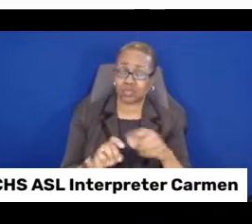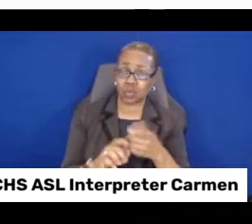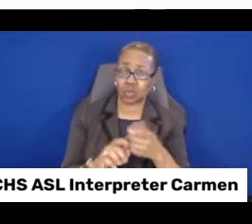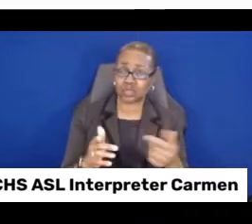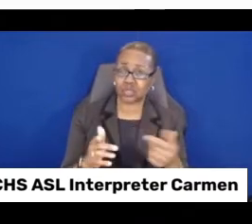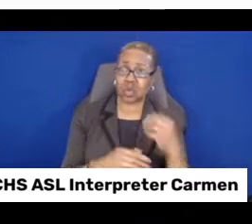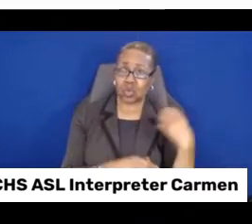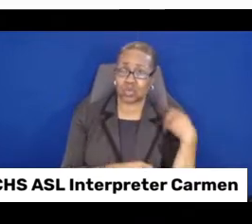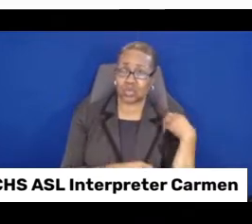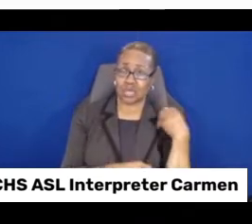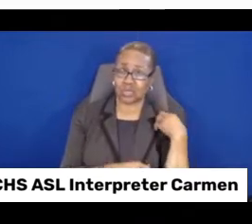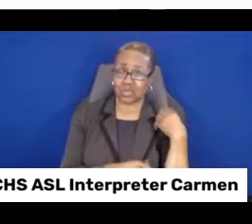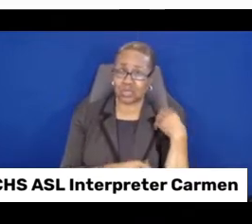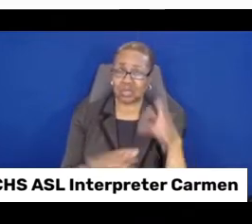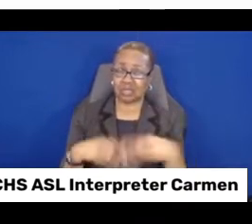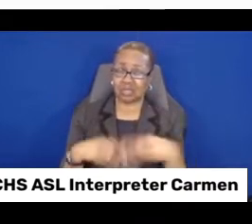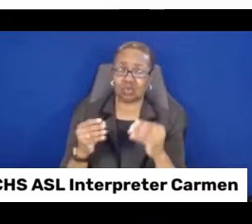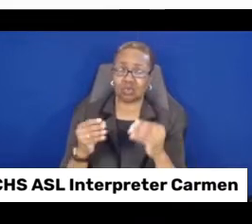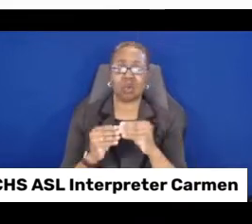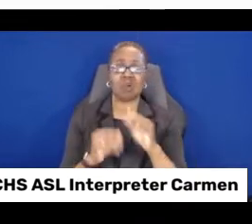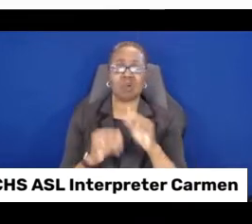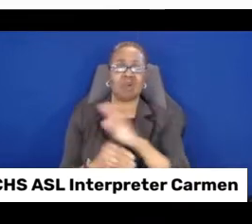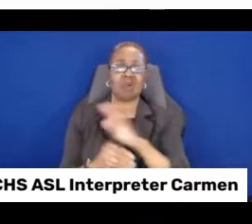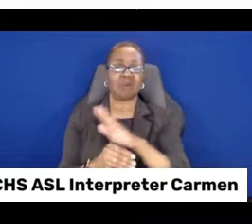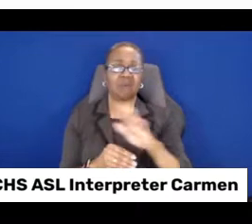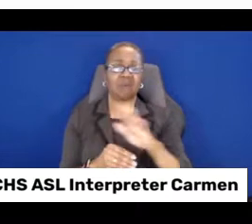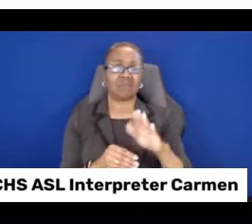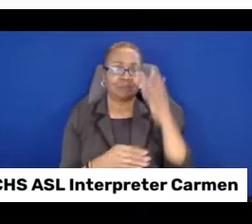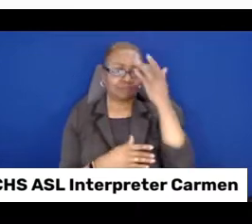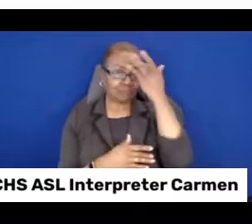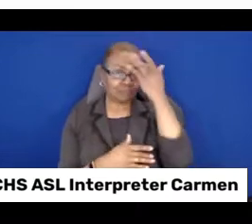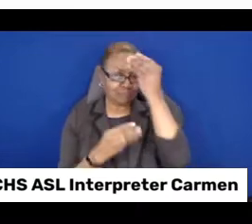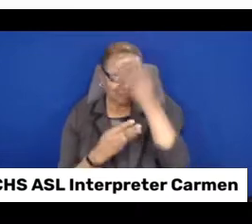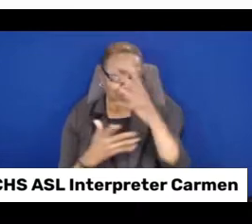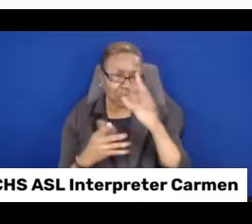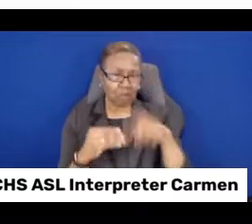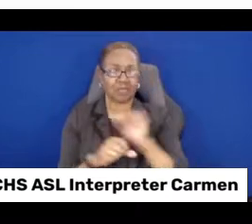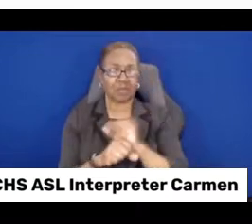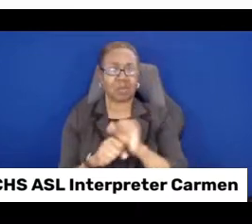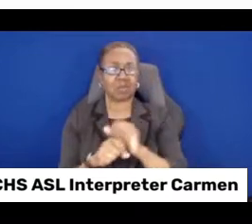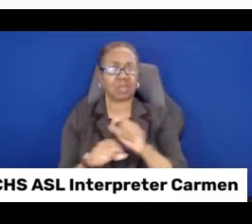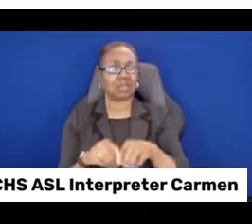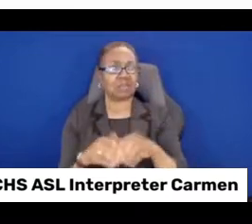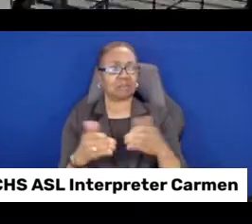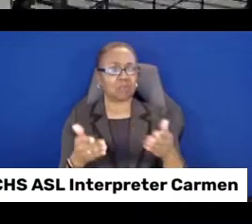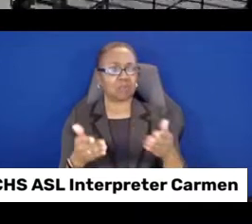more of their brilliance on this work. And then we'll open it up to questions for you.